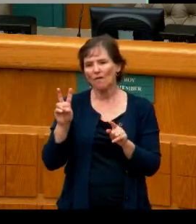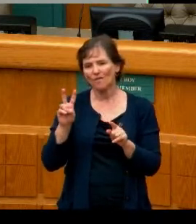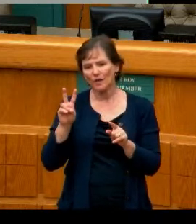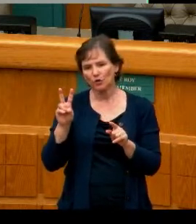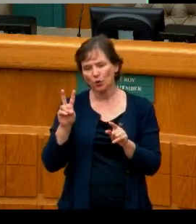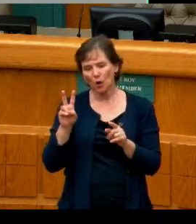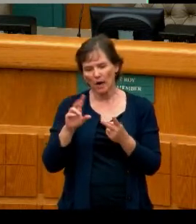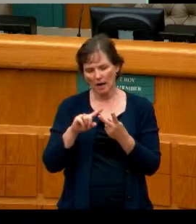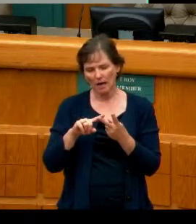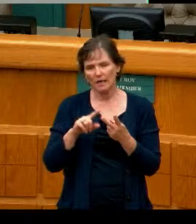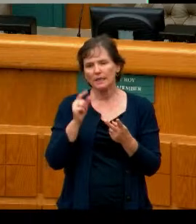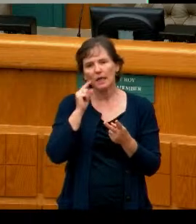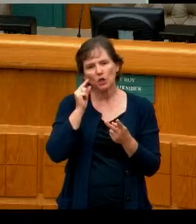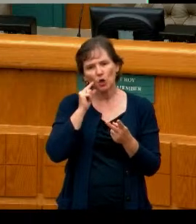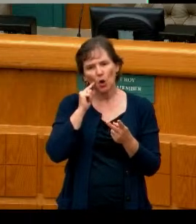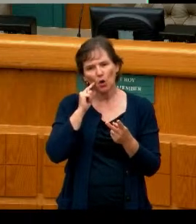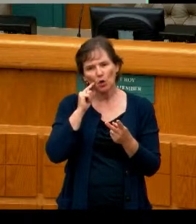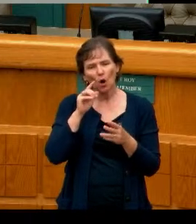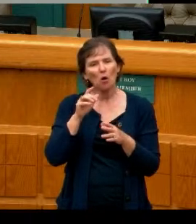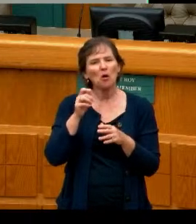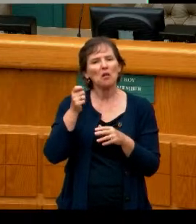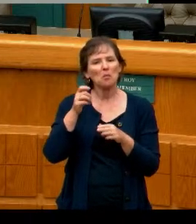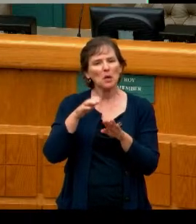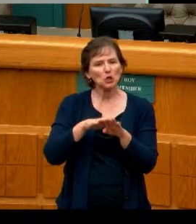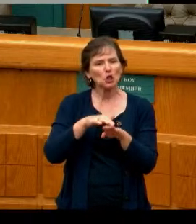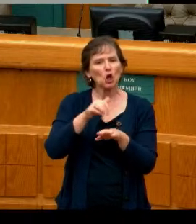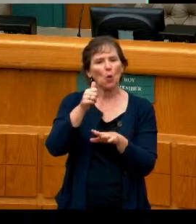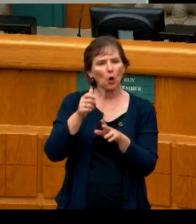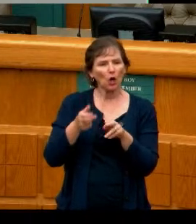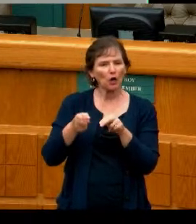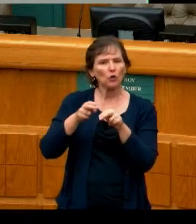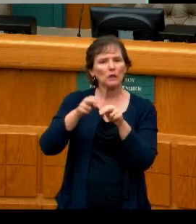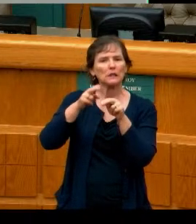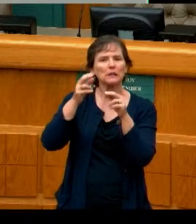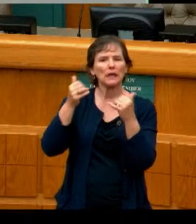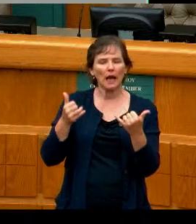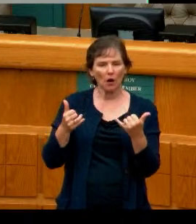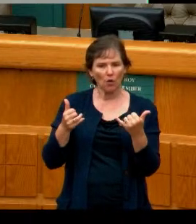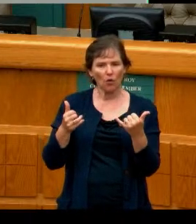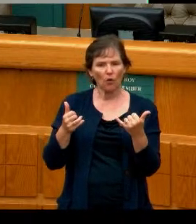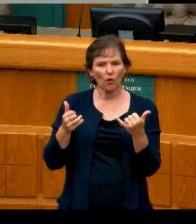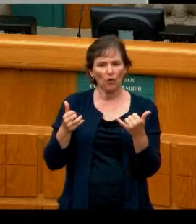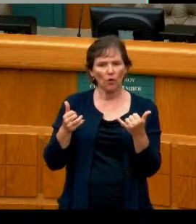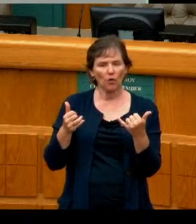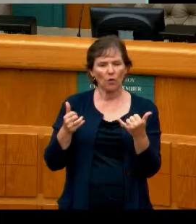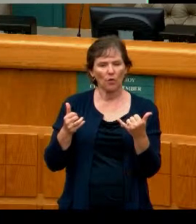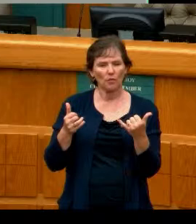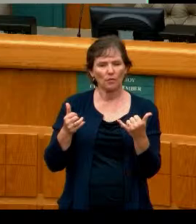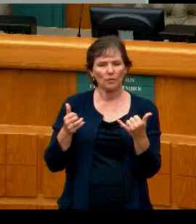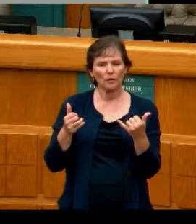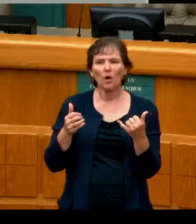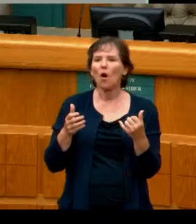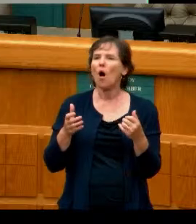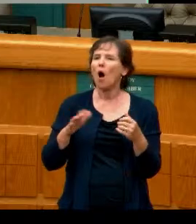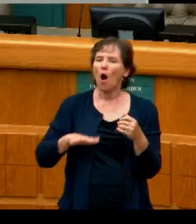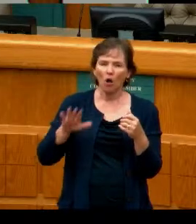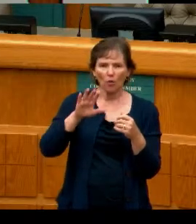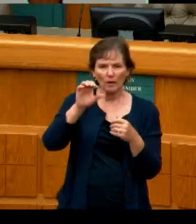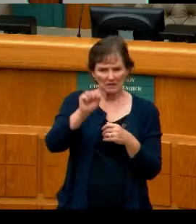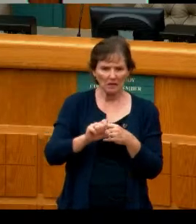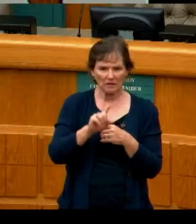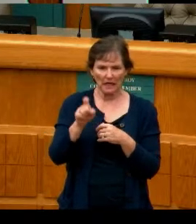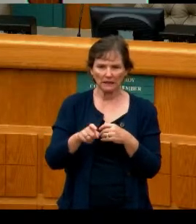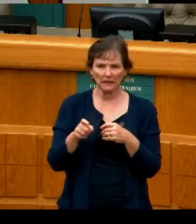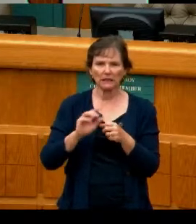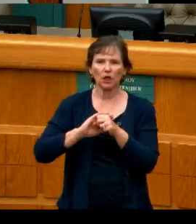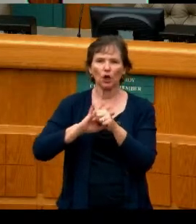is increasing very rapidly, right on pace with Nueces. And then Victoria and San Antonio are somewhat farther